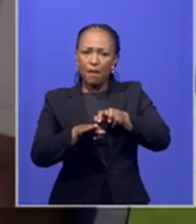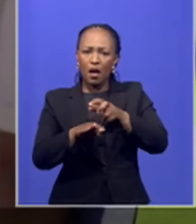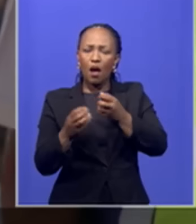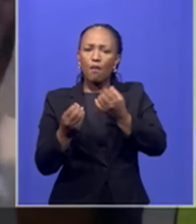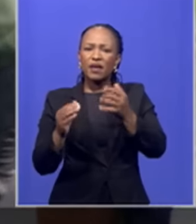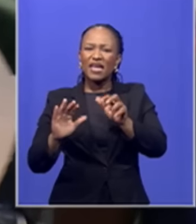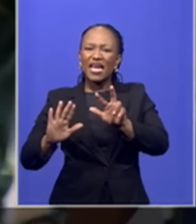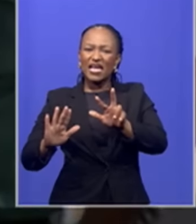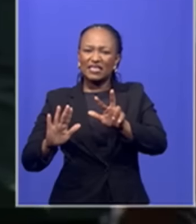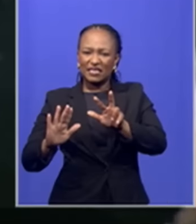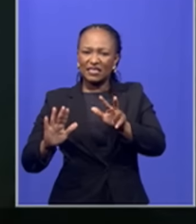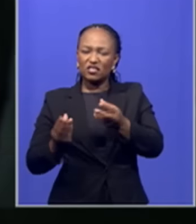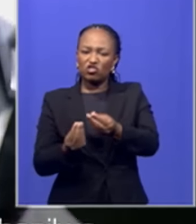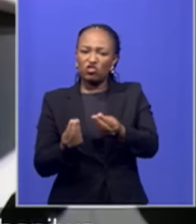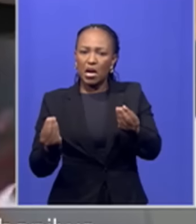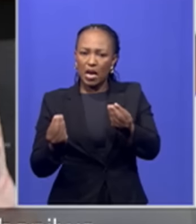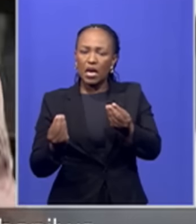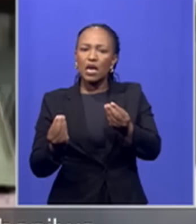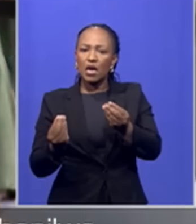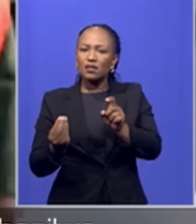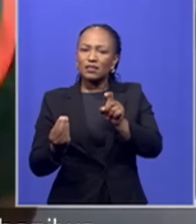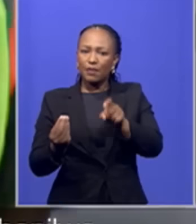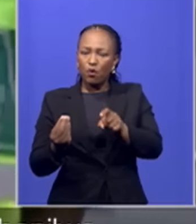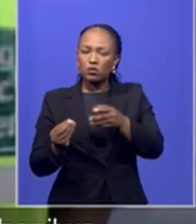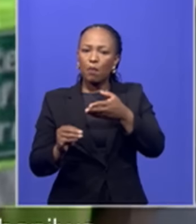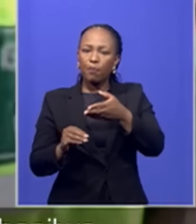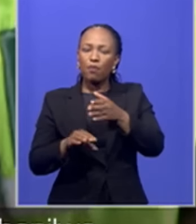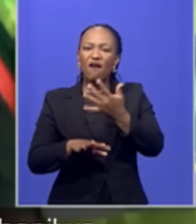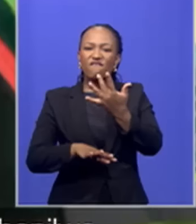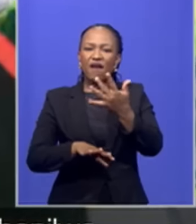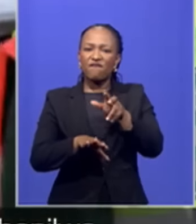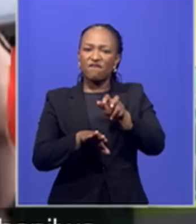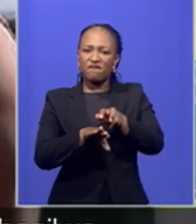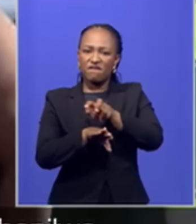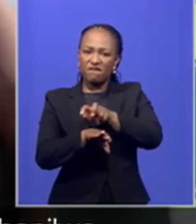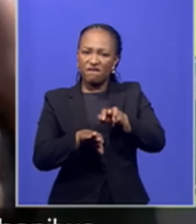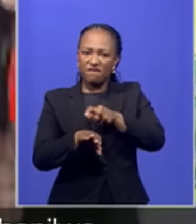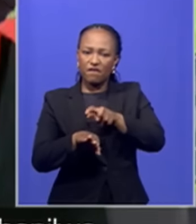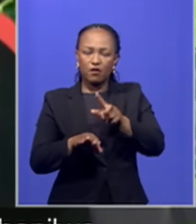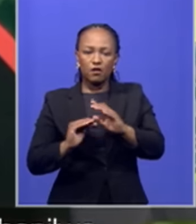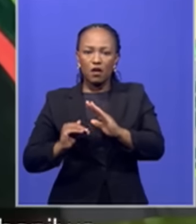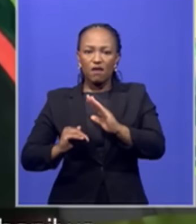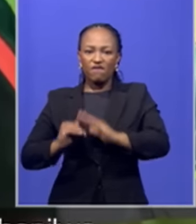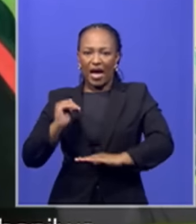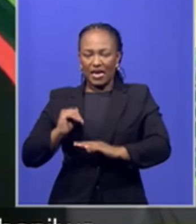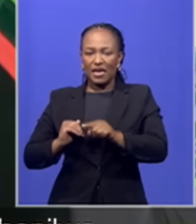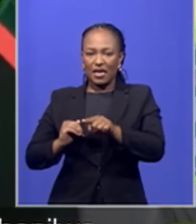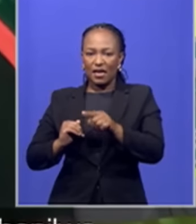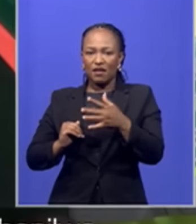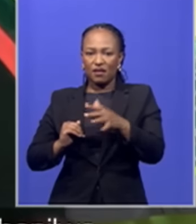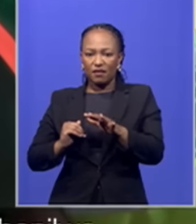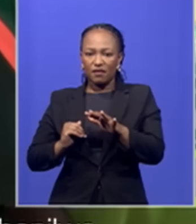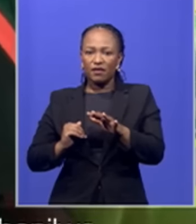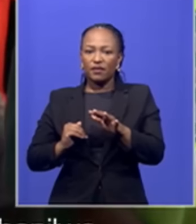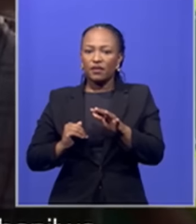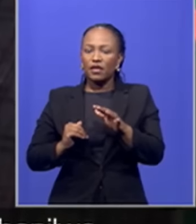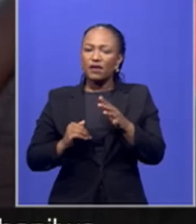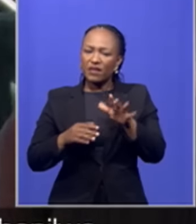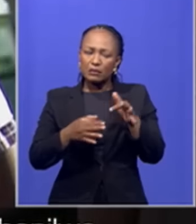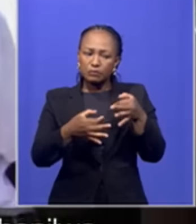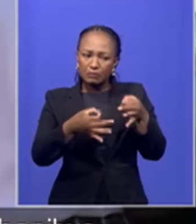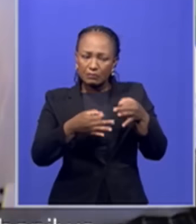sa private se se rwalang bapagami ba selekanyo se le 5. O ne a duedisiwa madi a kotlhao le mororo a tlhalositse mabaka